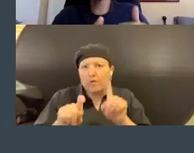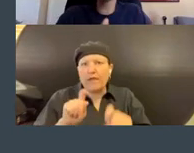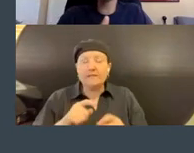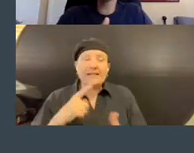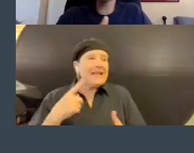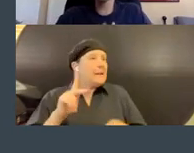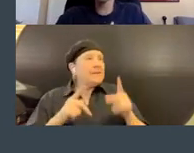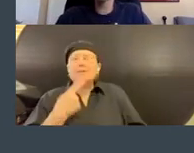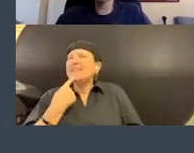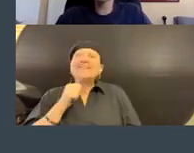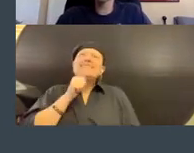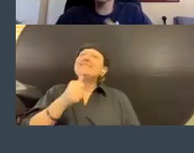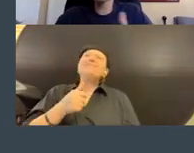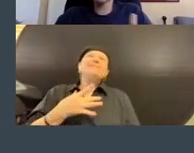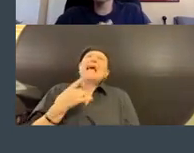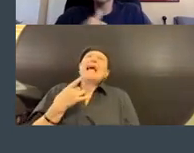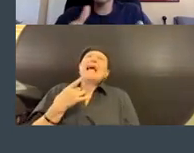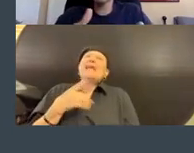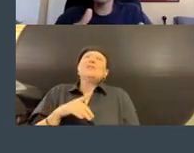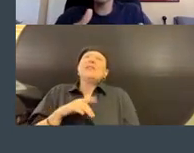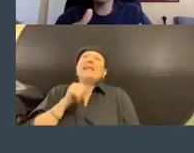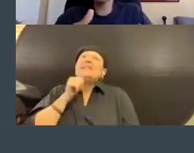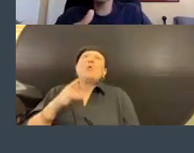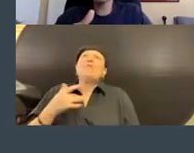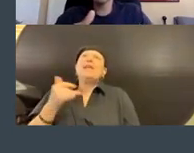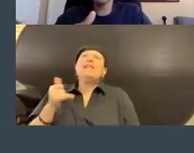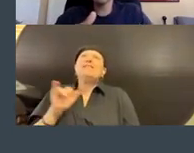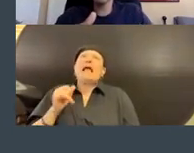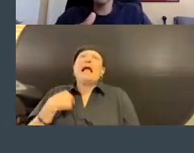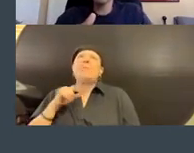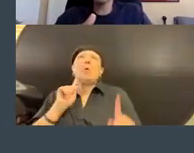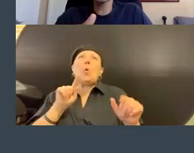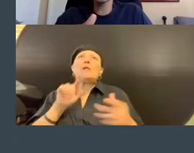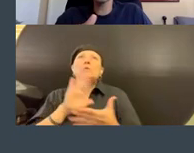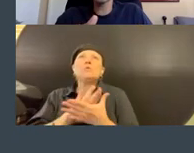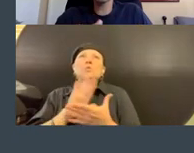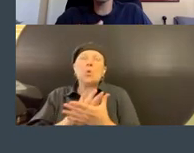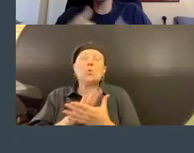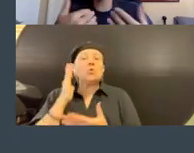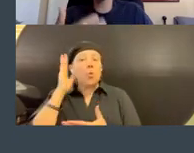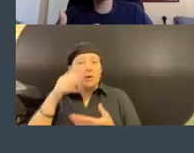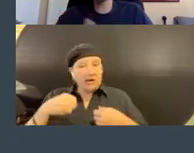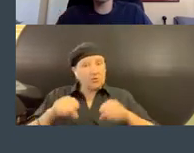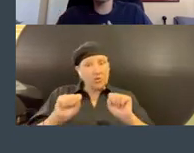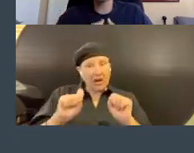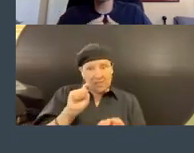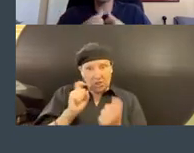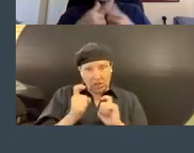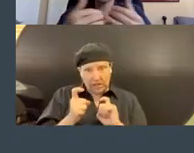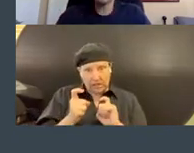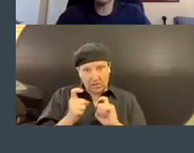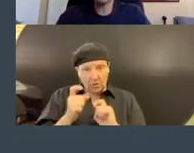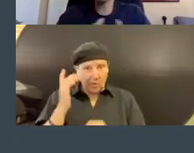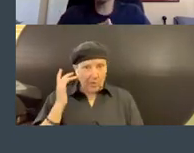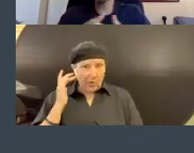feel like they were in school. So this year we're going to try to refine that piece so that our students feel like they're in school. Like, you know, hey, you